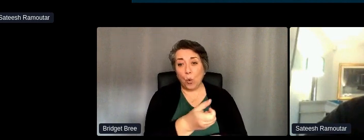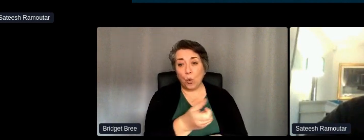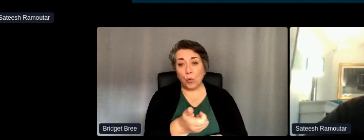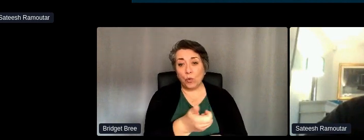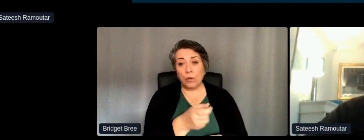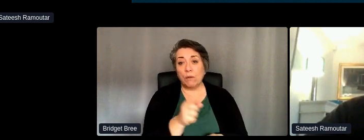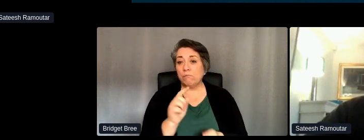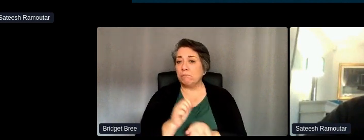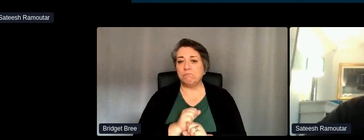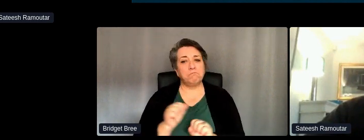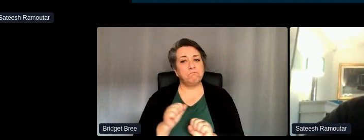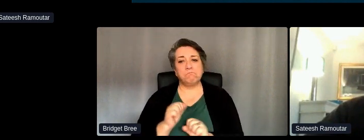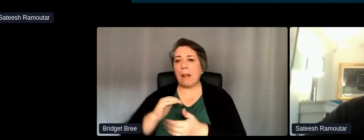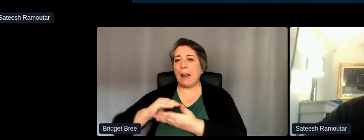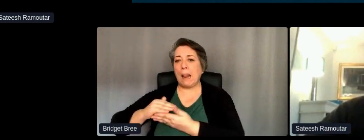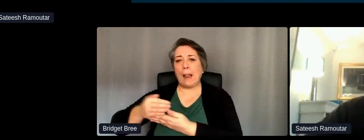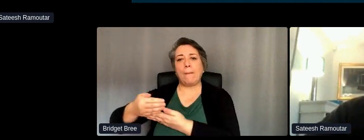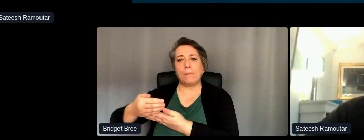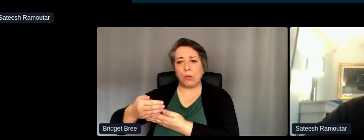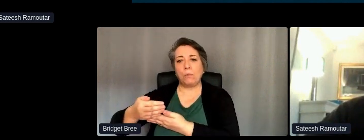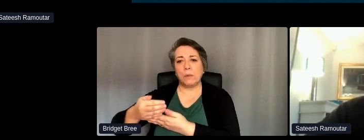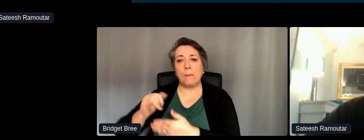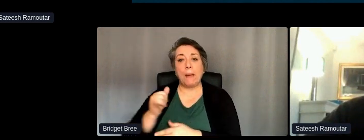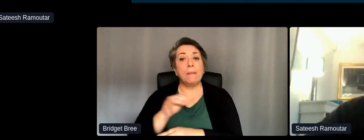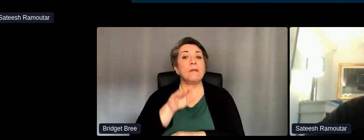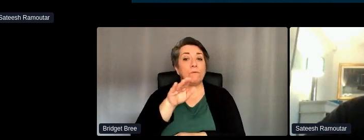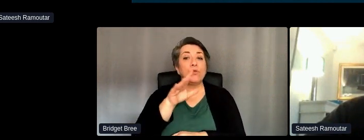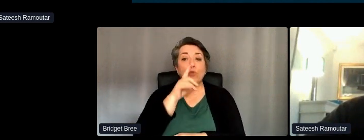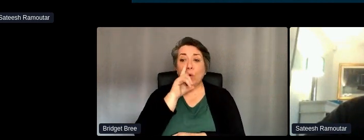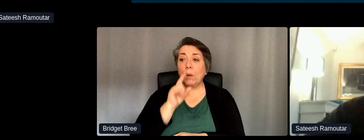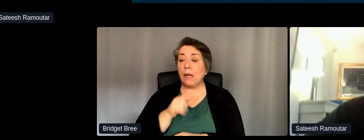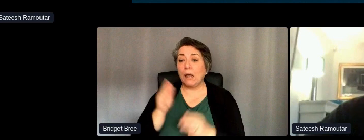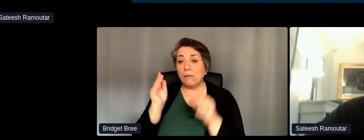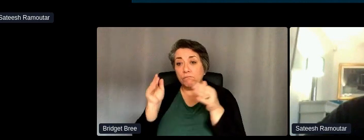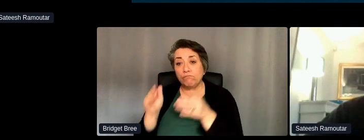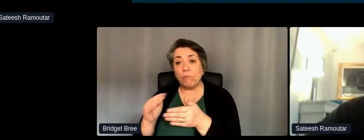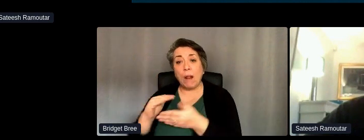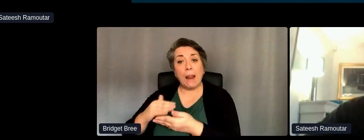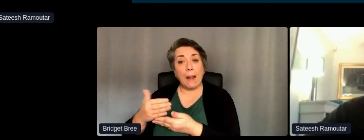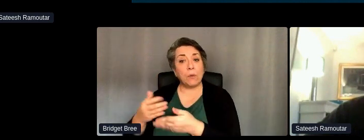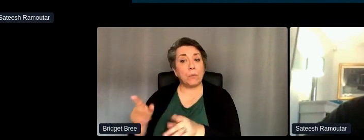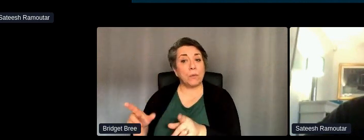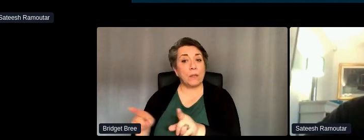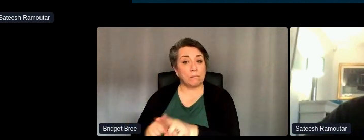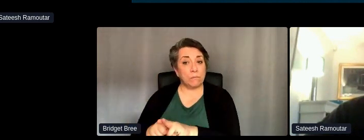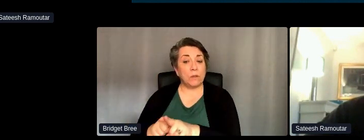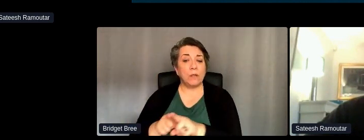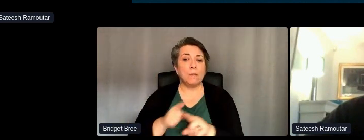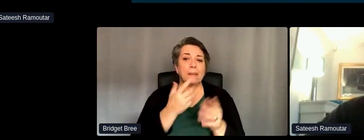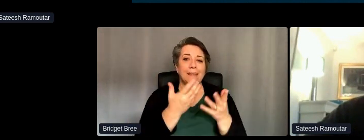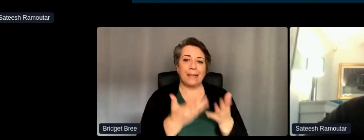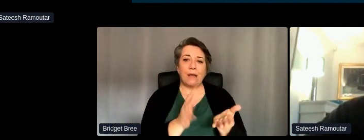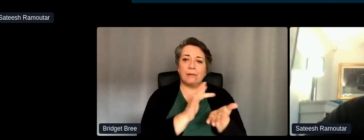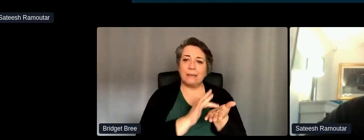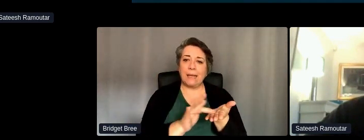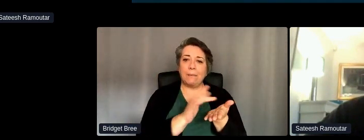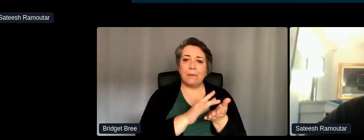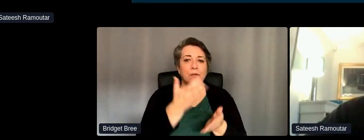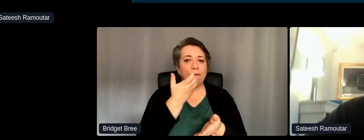into the laptop area as well. But right now, we are working with tablets and phones.